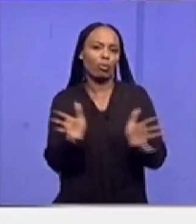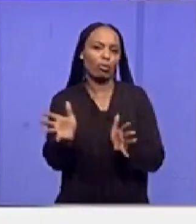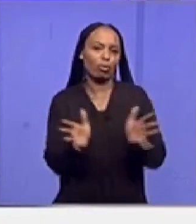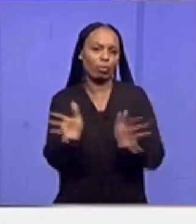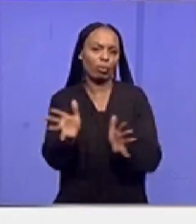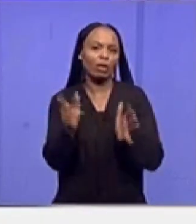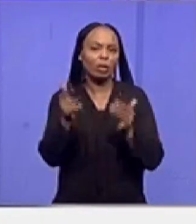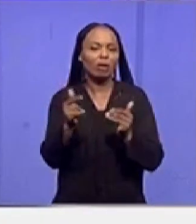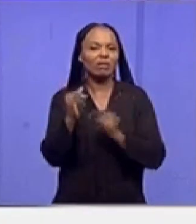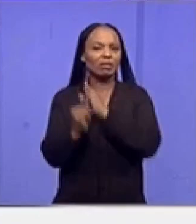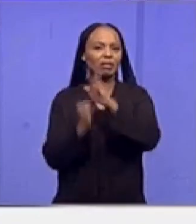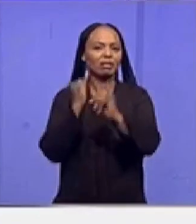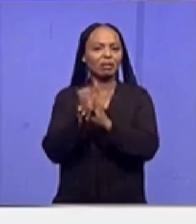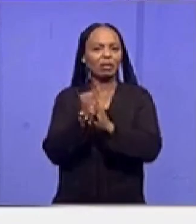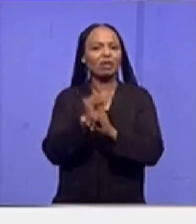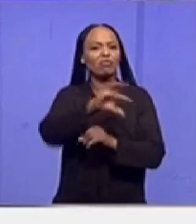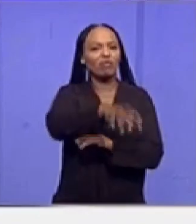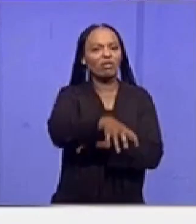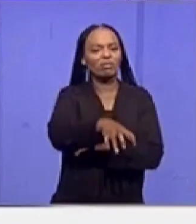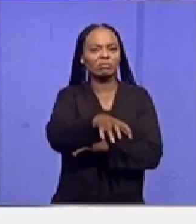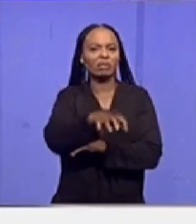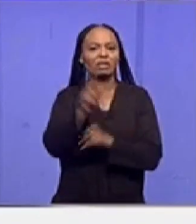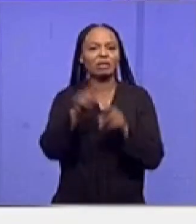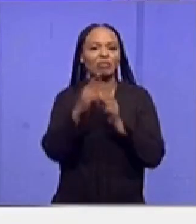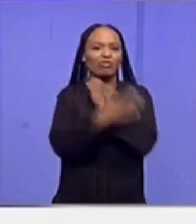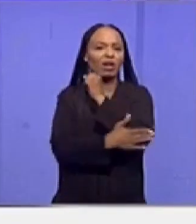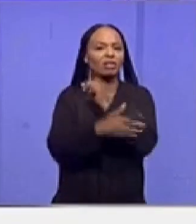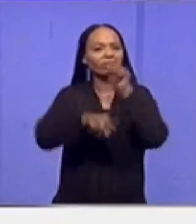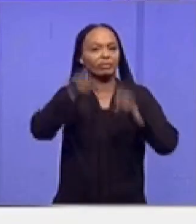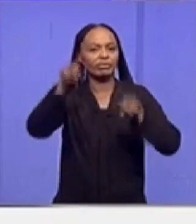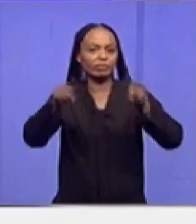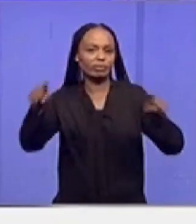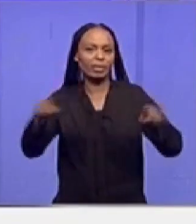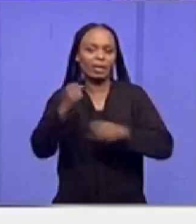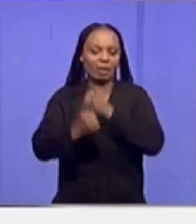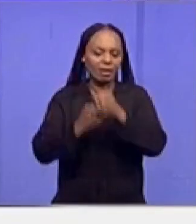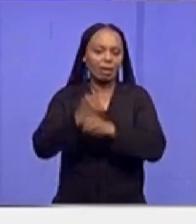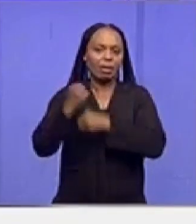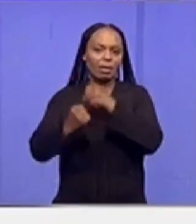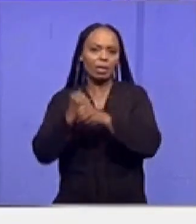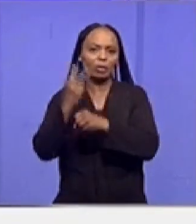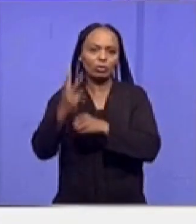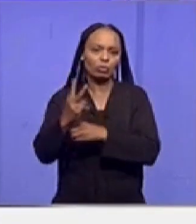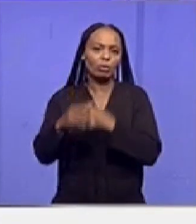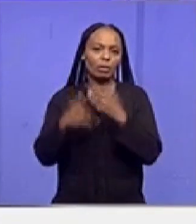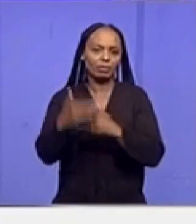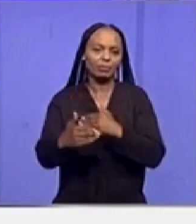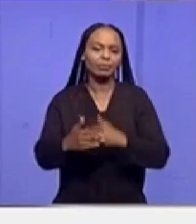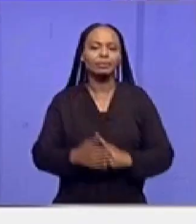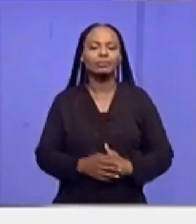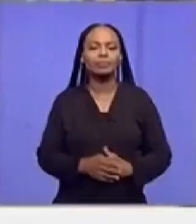ya go swarelwa dinageng tša go fapafapana go ralala le lefase mengwaga e mengwe le e mengwe e mebedi.